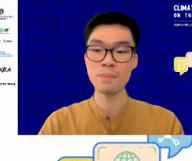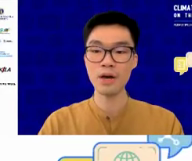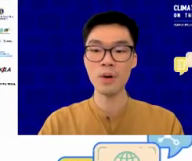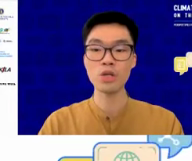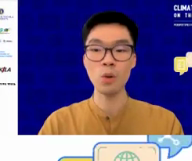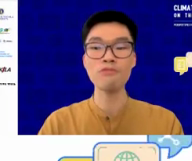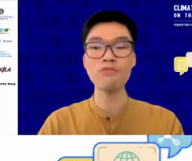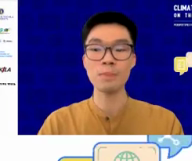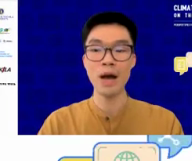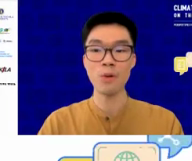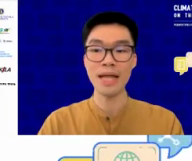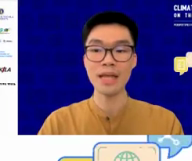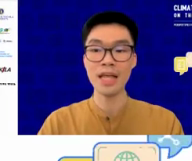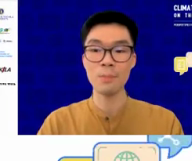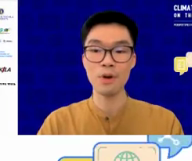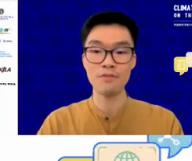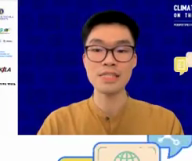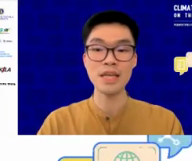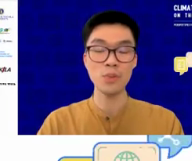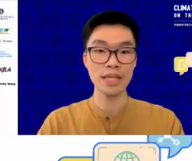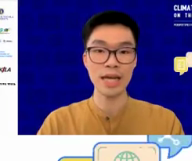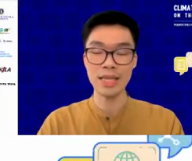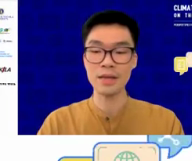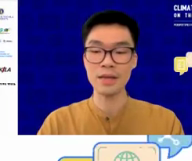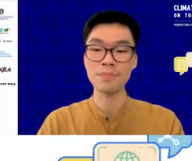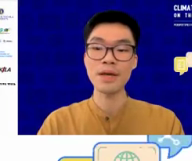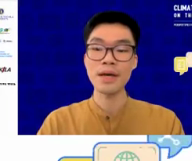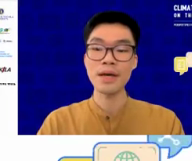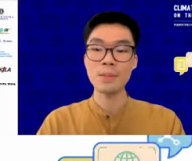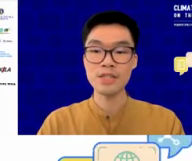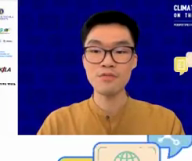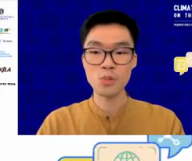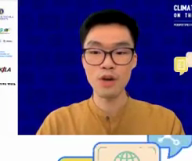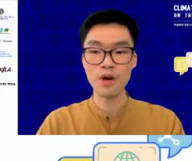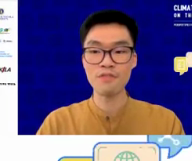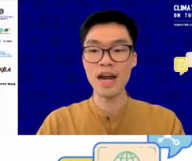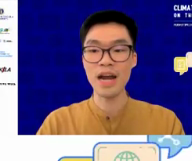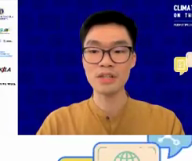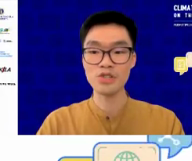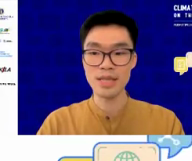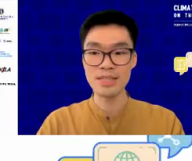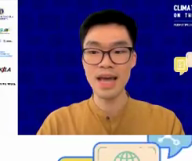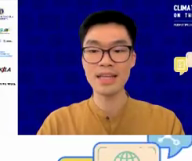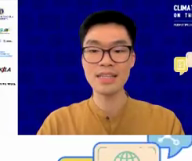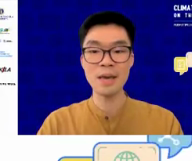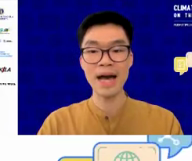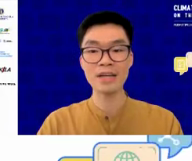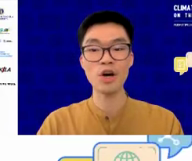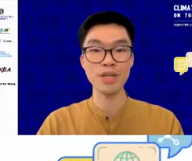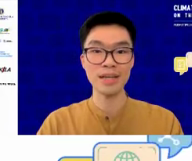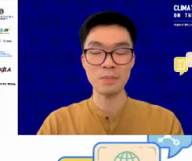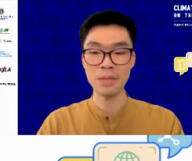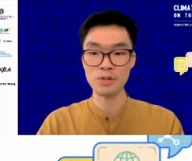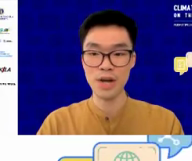proposed 300-megawatt coal-fired power plant in their province in 2019. Because of his work for environmental justice and